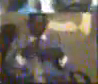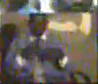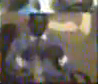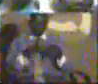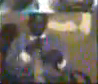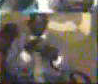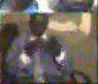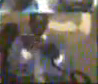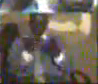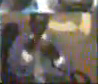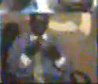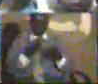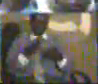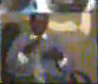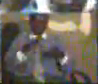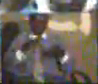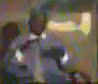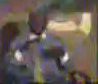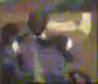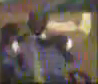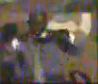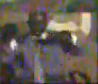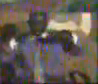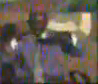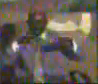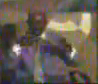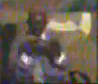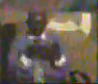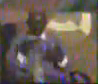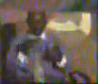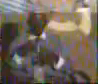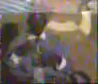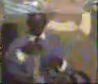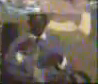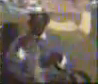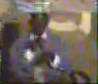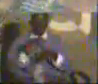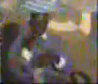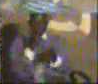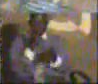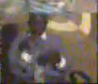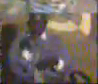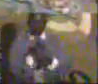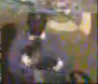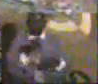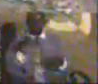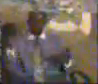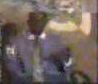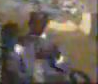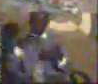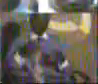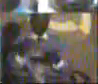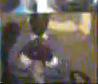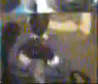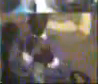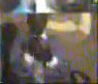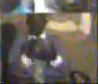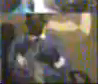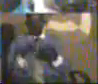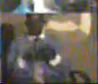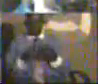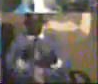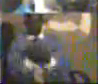floor. We go feel him again. Rain go fall, he go push our go floor, he go feel him. So then we call basic. Then patch her. Whether he